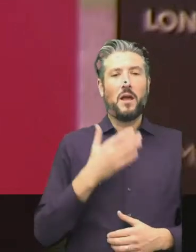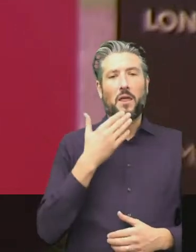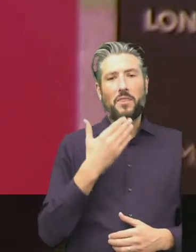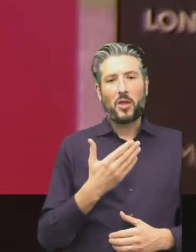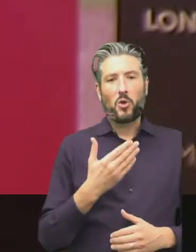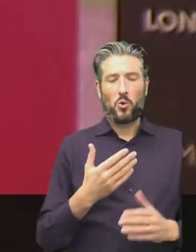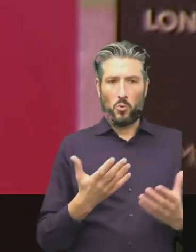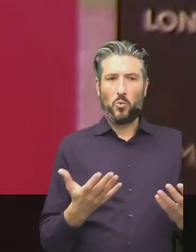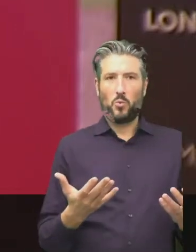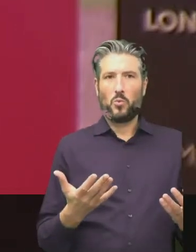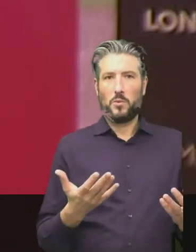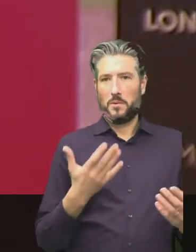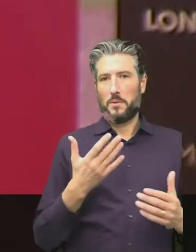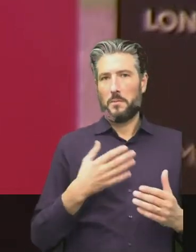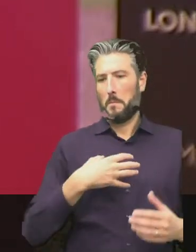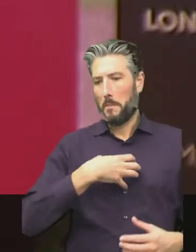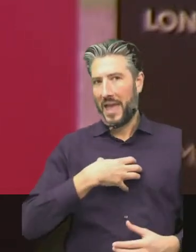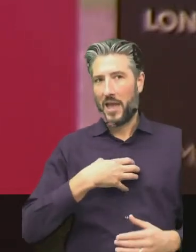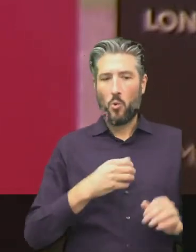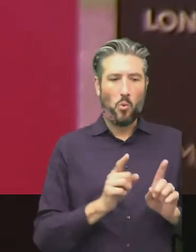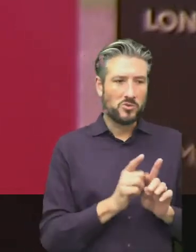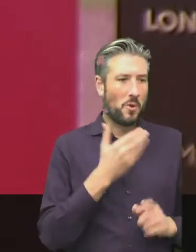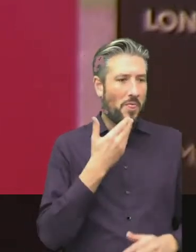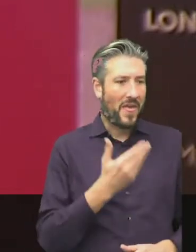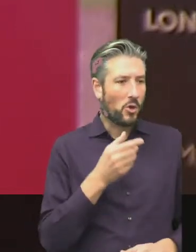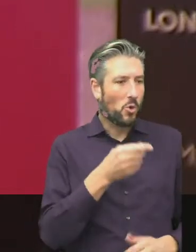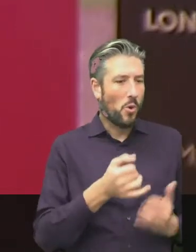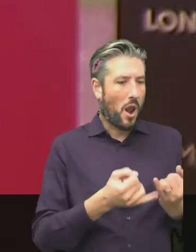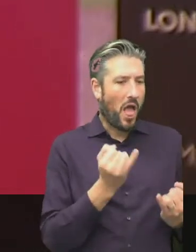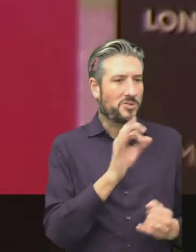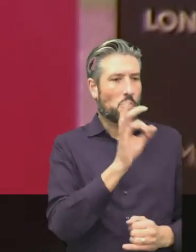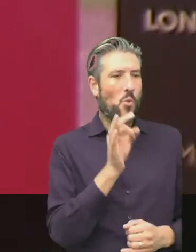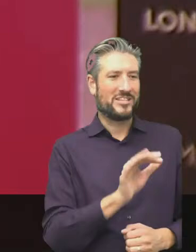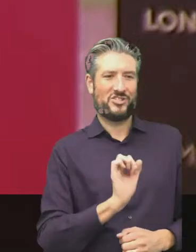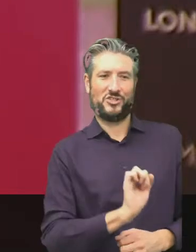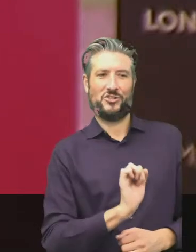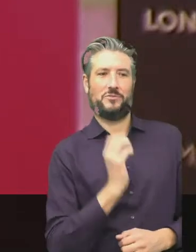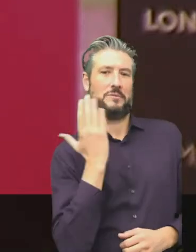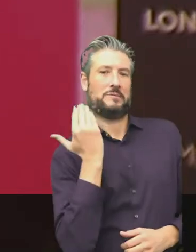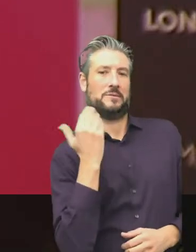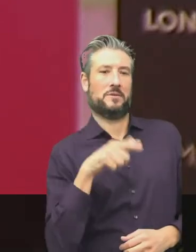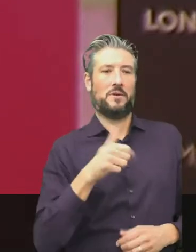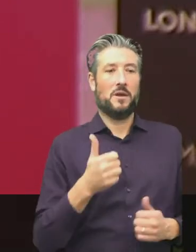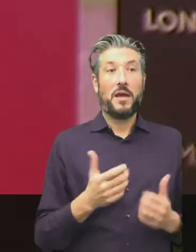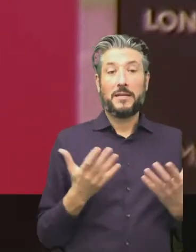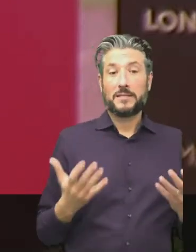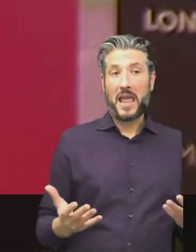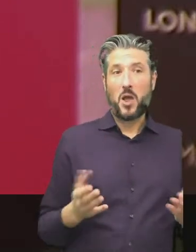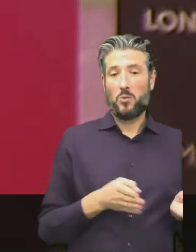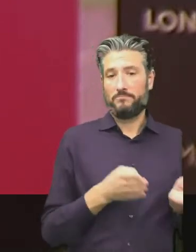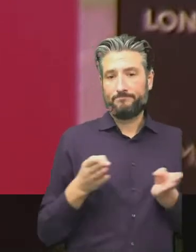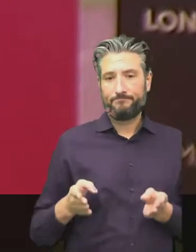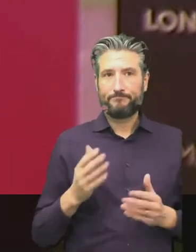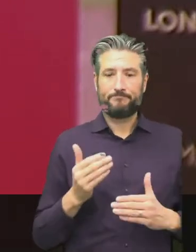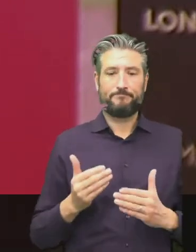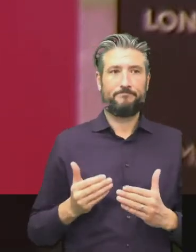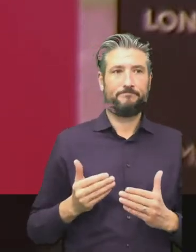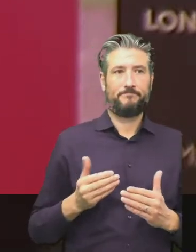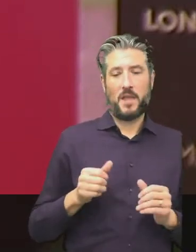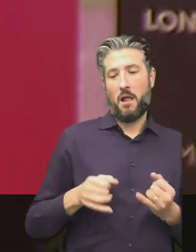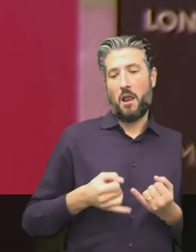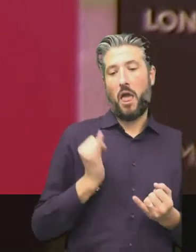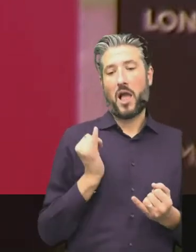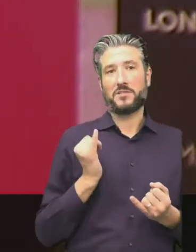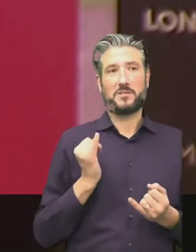thank for the last question. We now move on to the last segment of